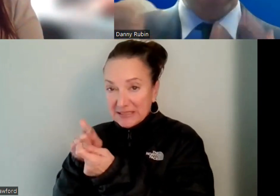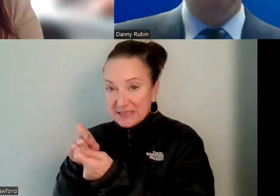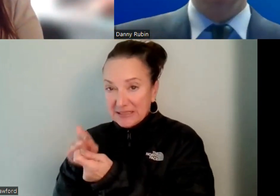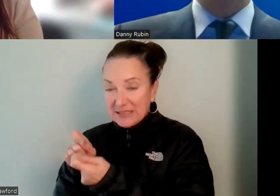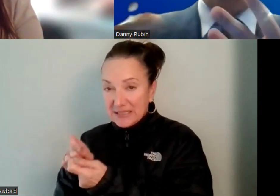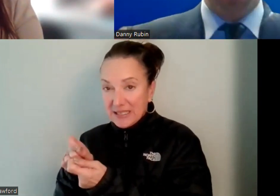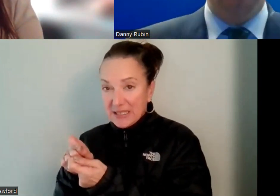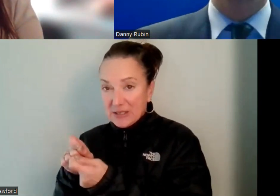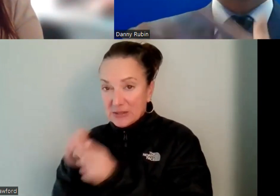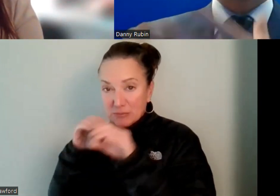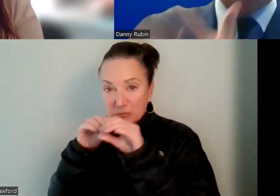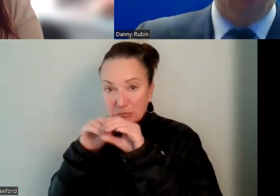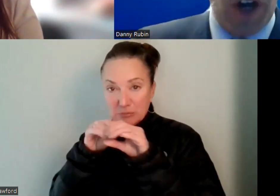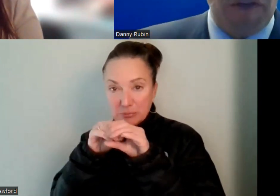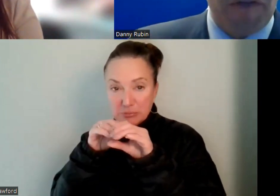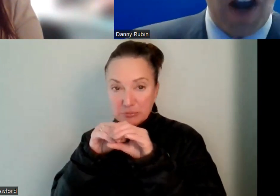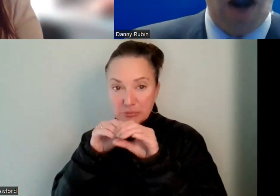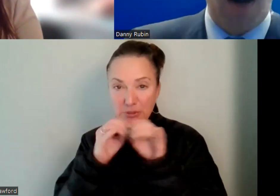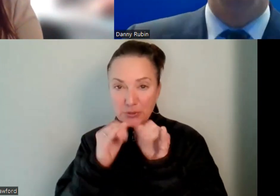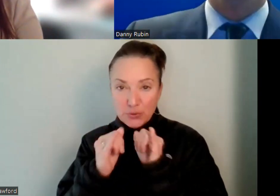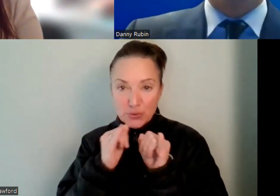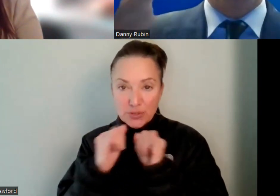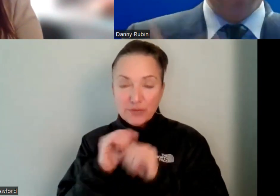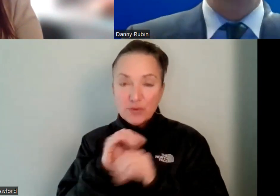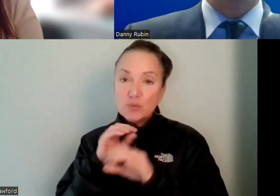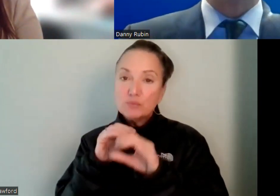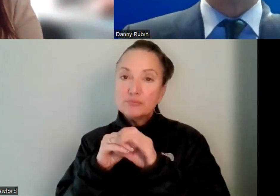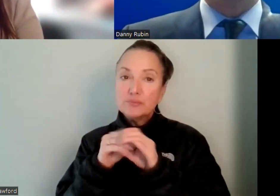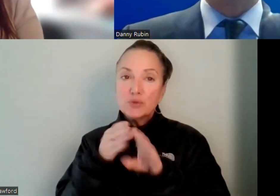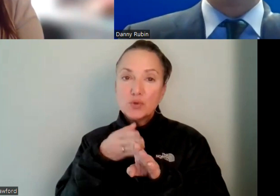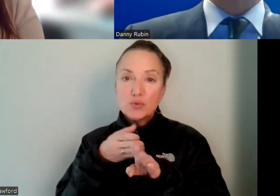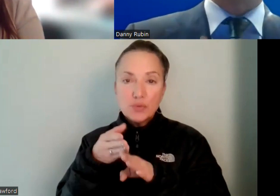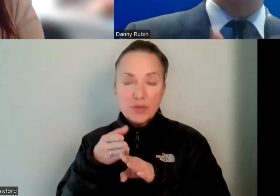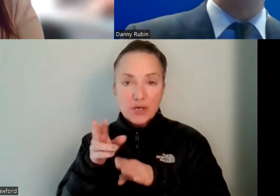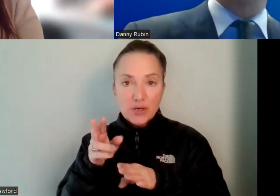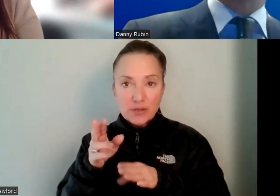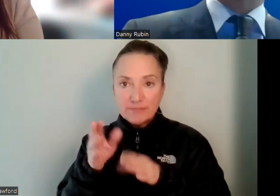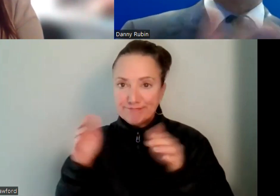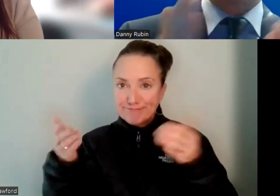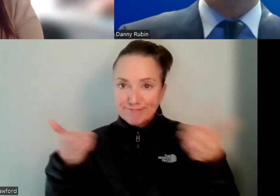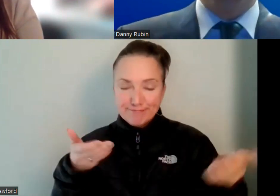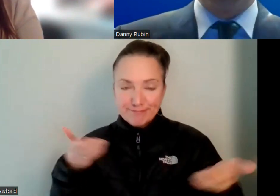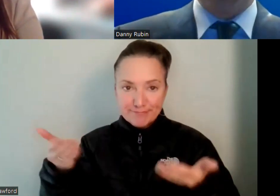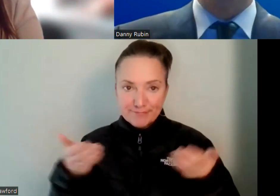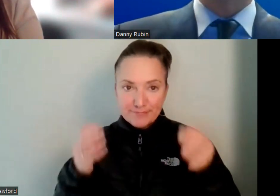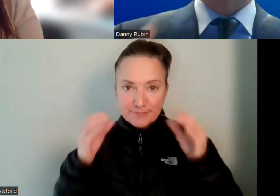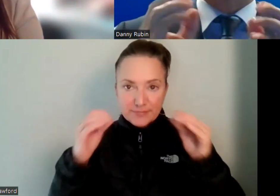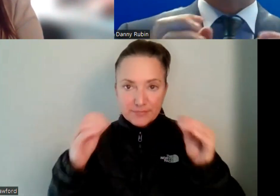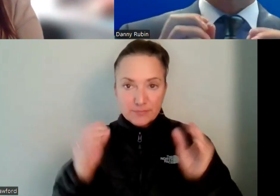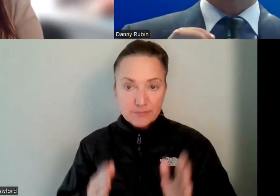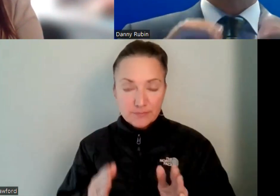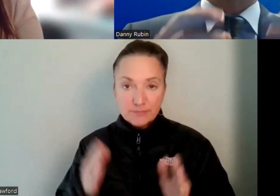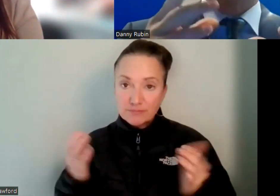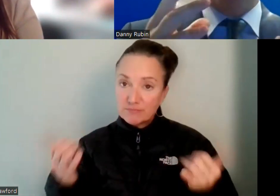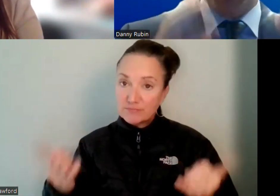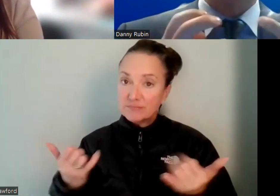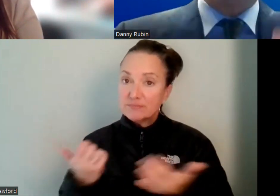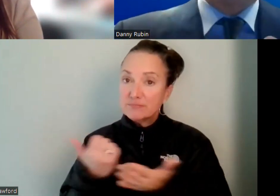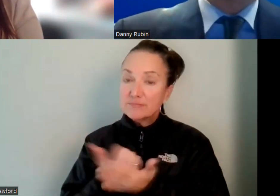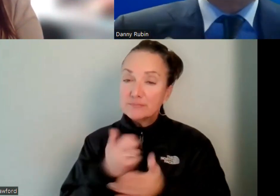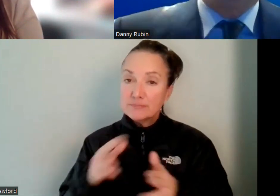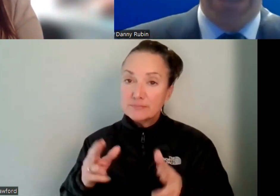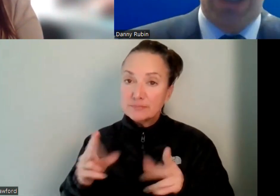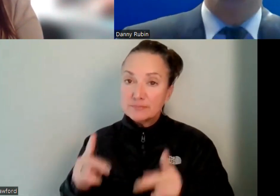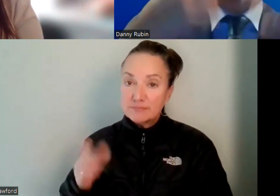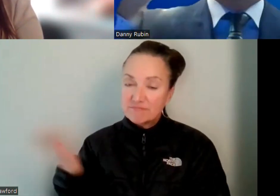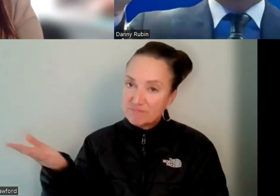your resume, your interviews, your career fair. Be ready to share your numbers. And teachers, this is an opportunity to help students find